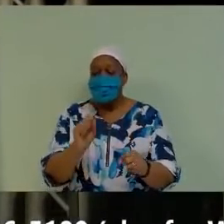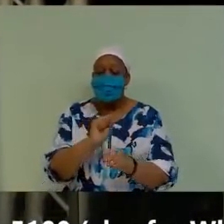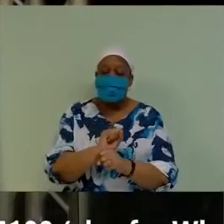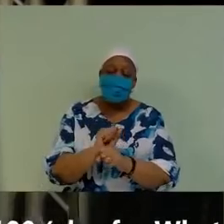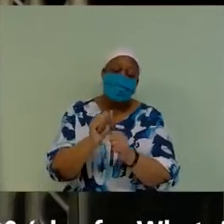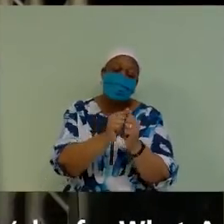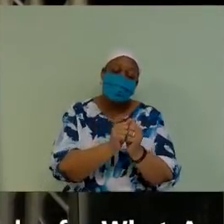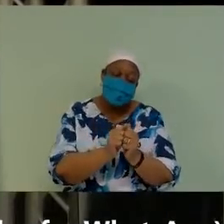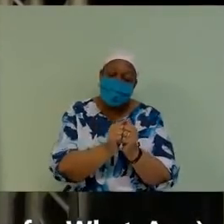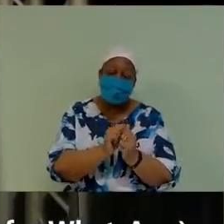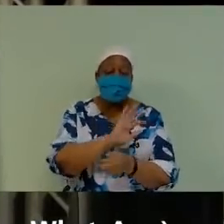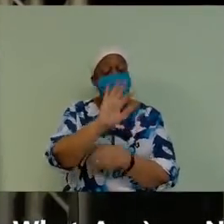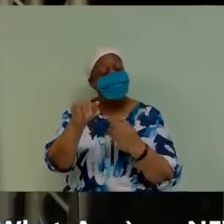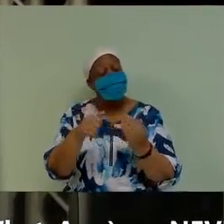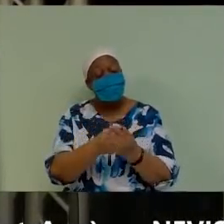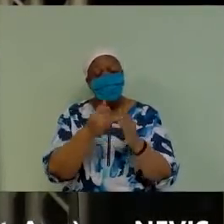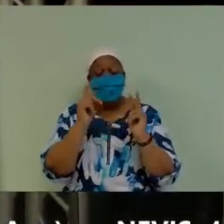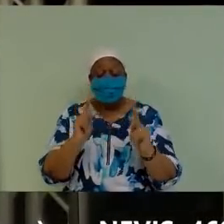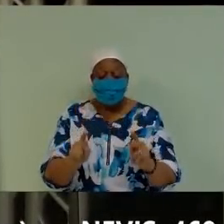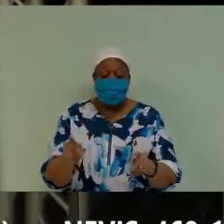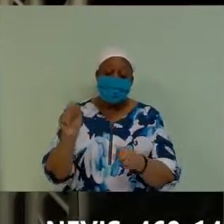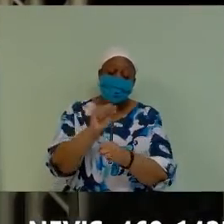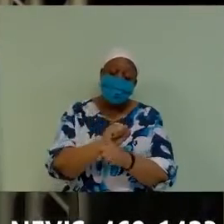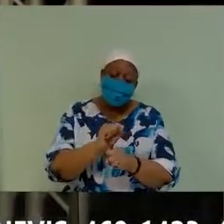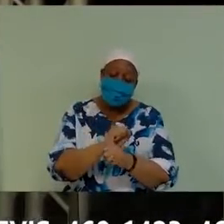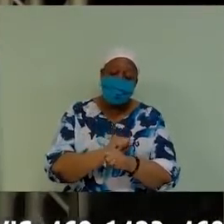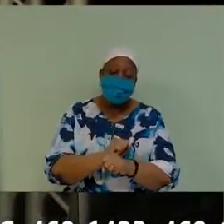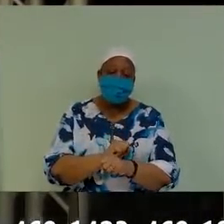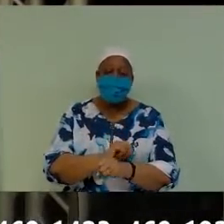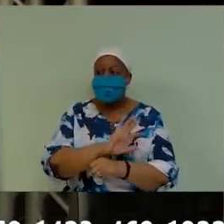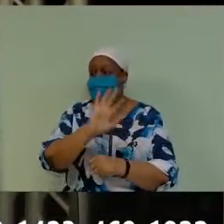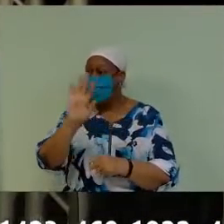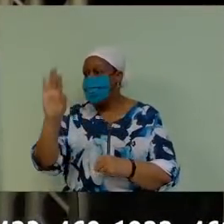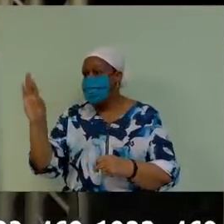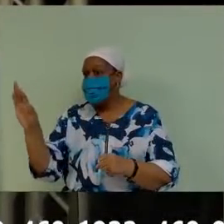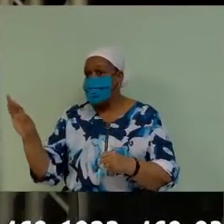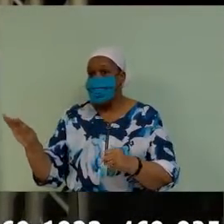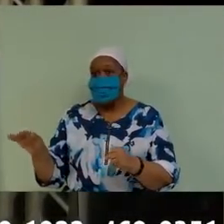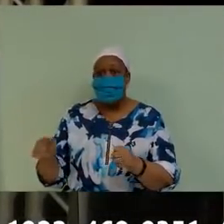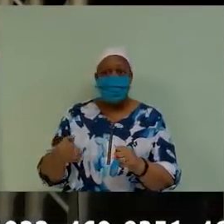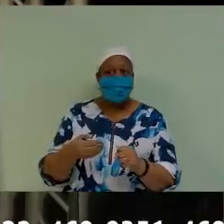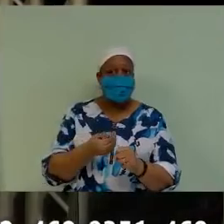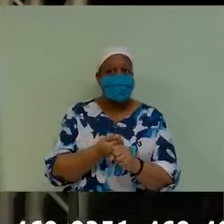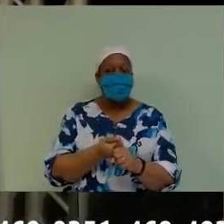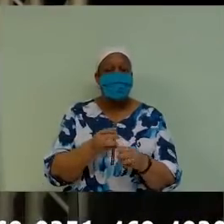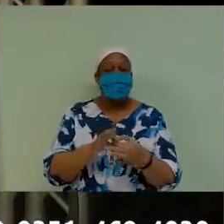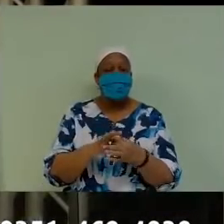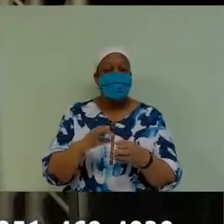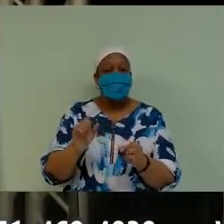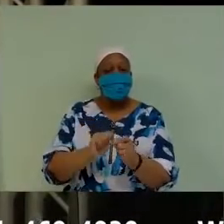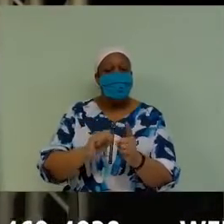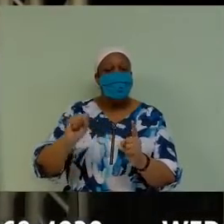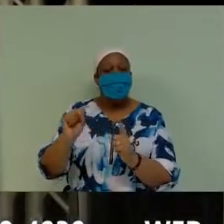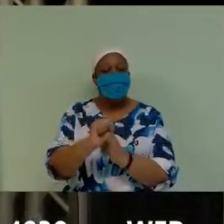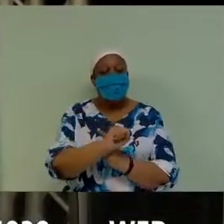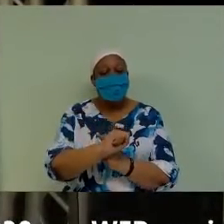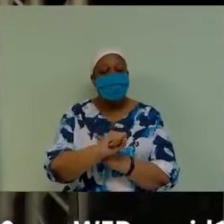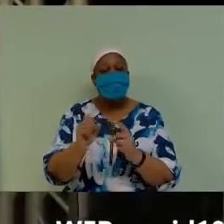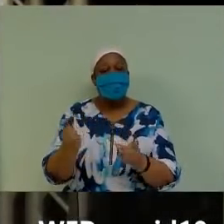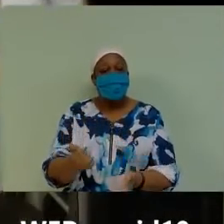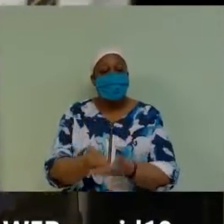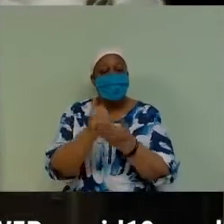all of society approach, and we attempt to engage every person in every aspect of society in this fight. I thank